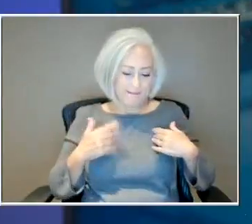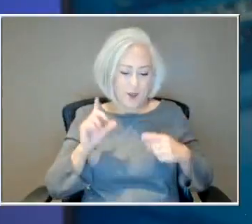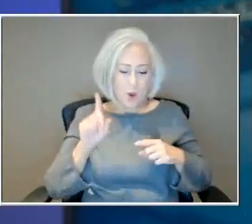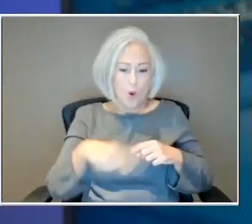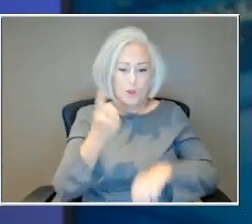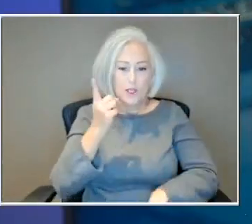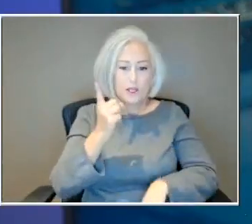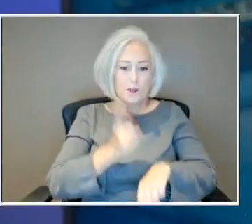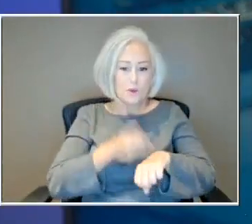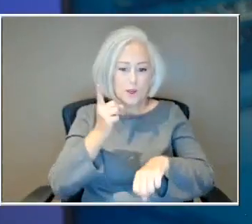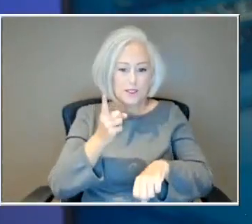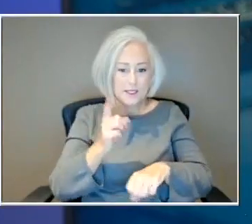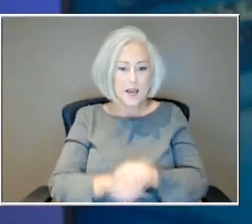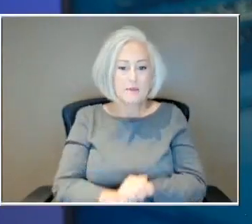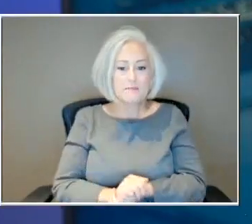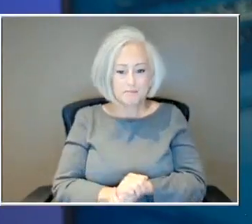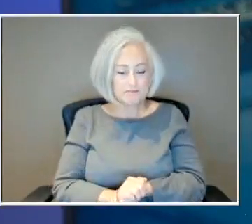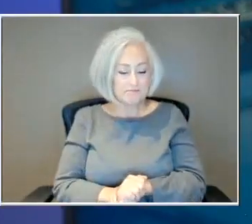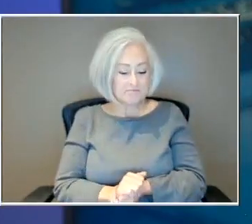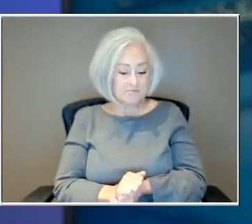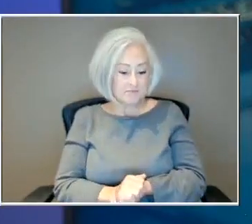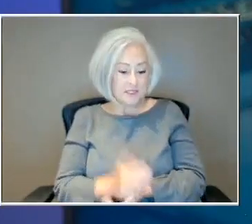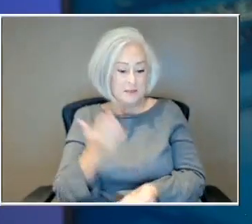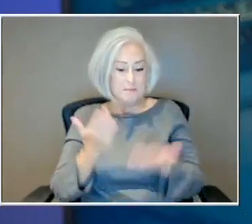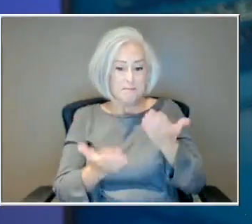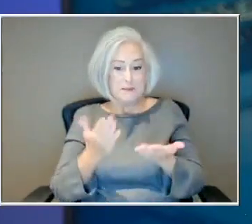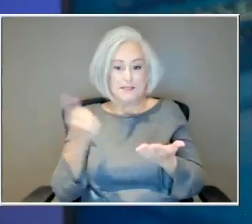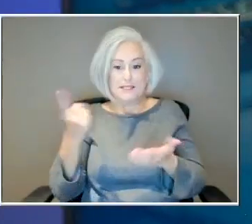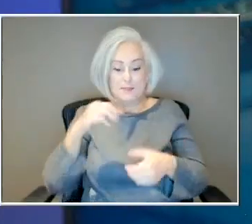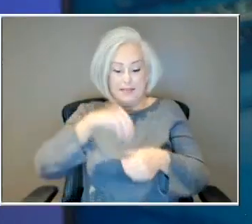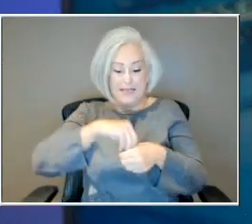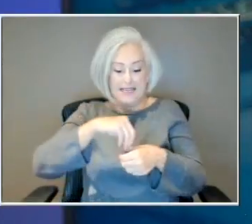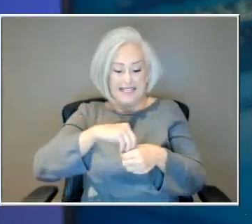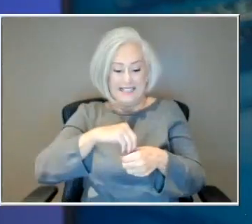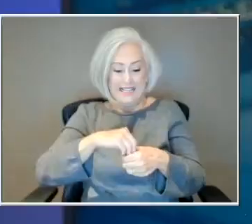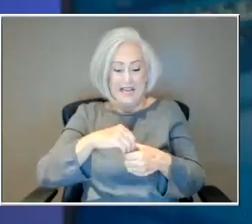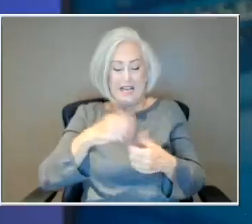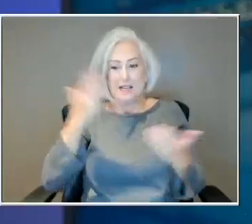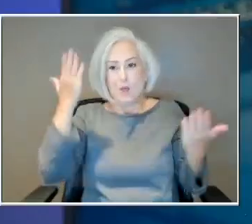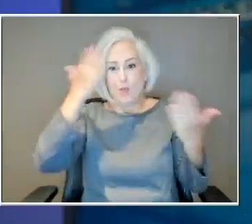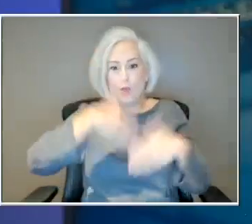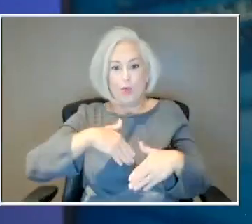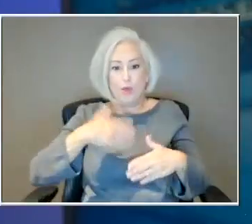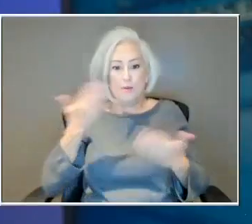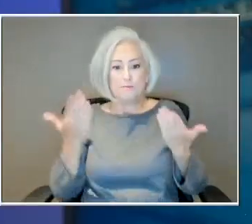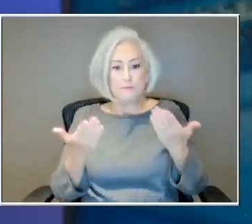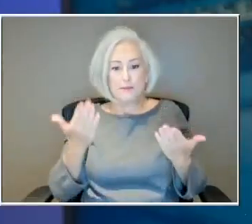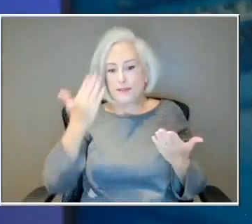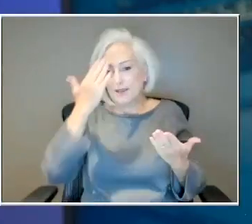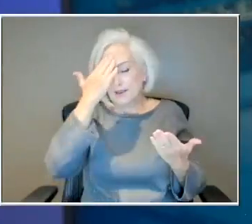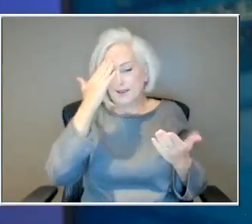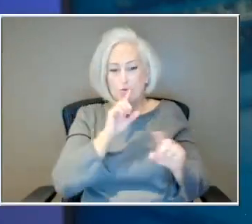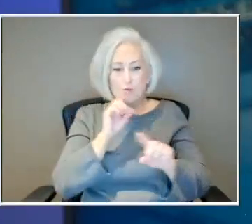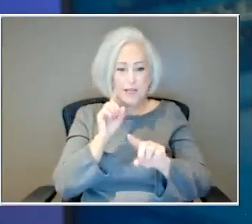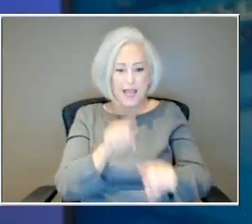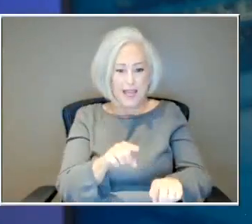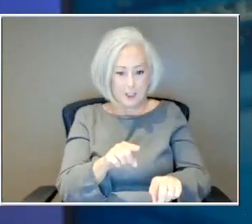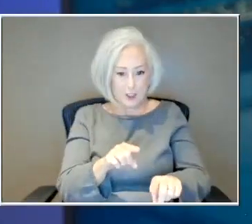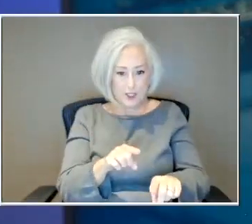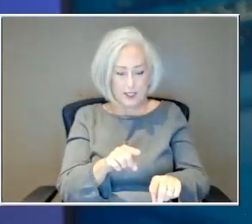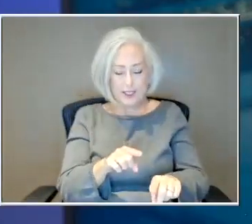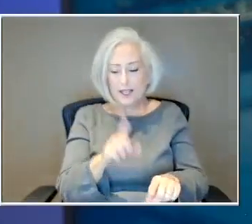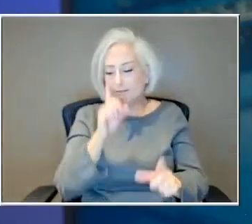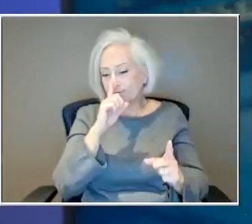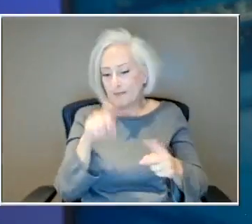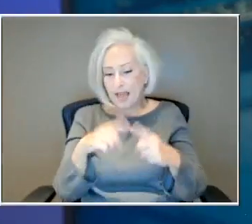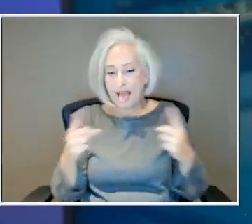there that your kid didn't even know, and they maybe have that they have a known reaction to whatever, and have anaphylaxis, or if